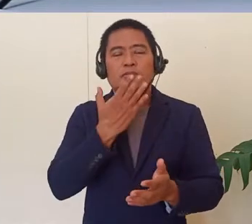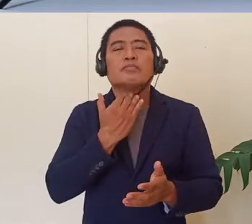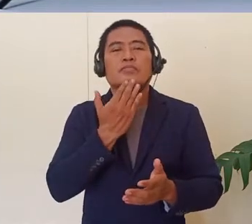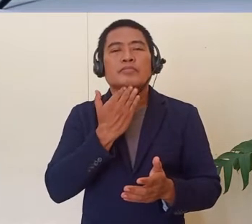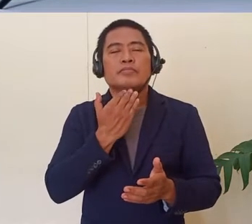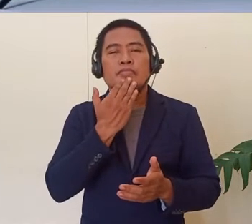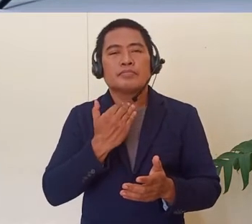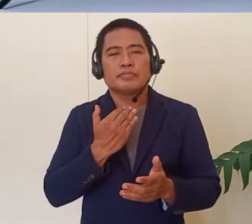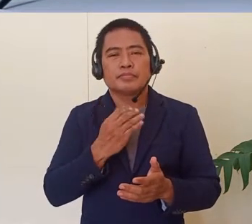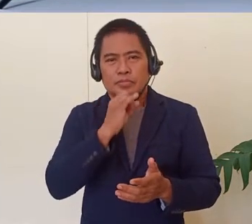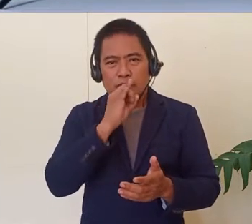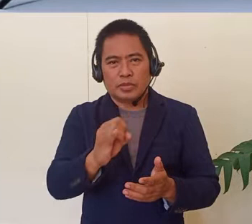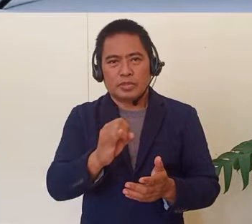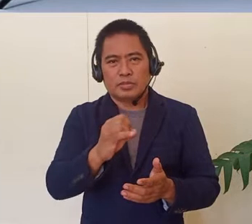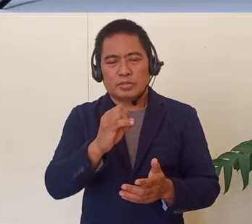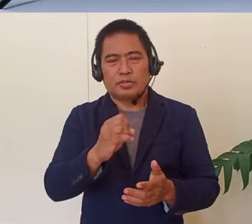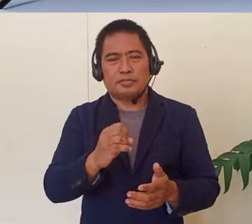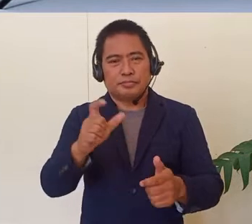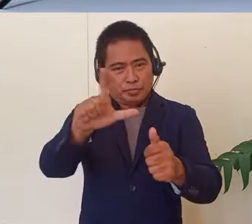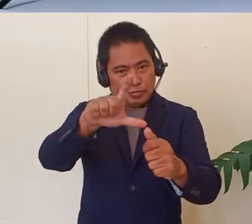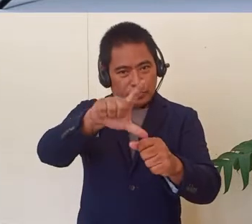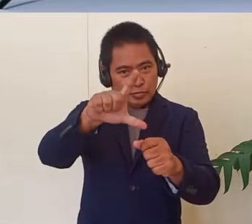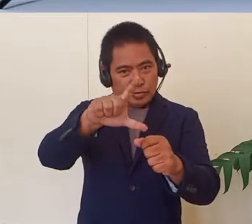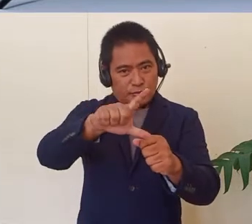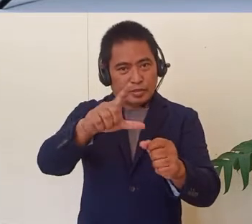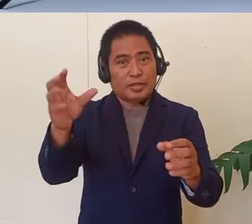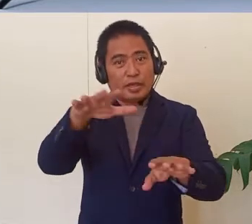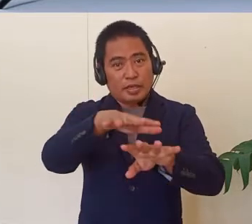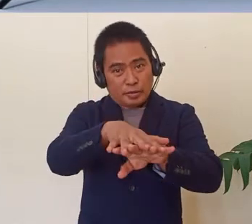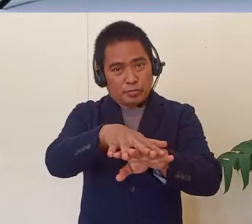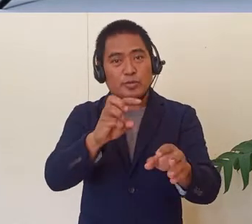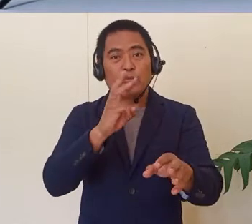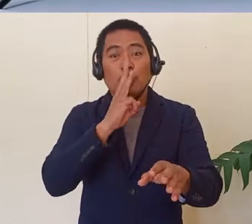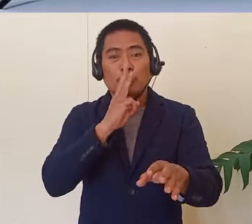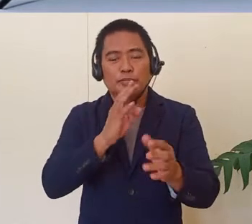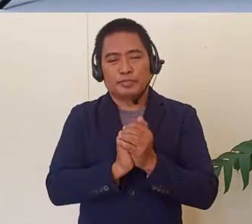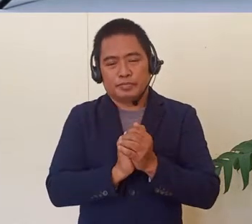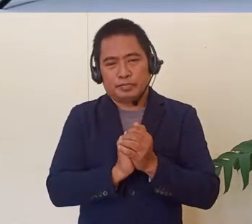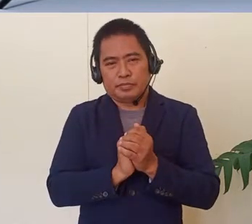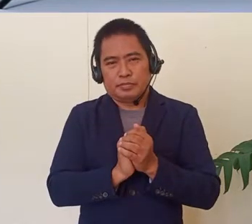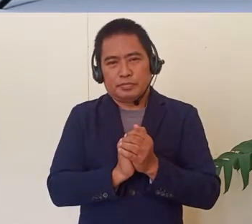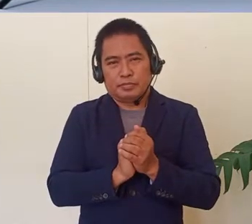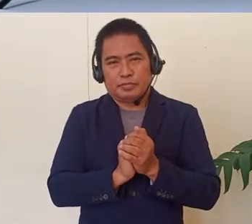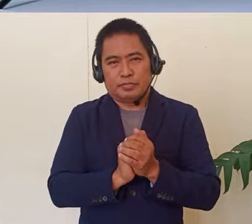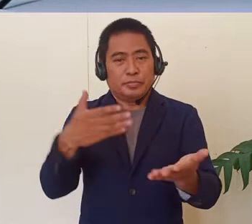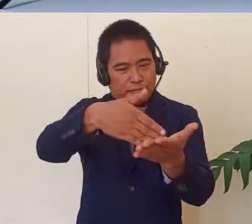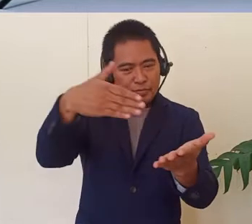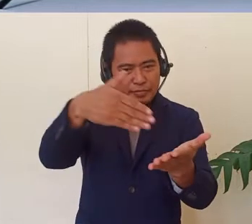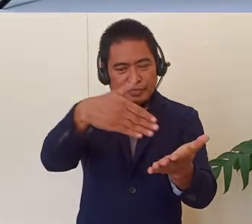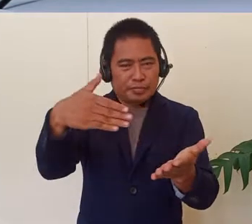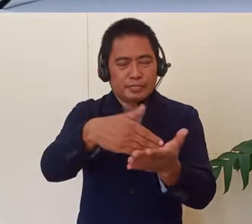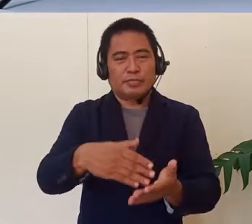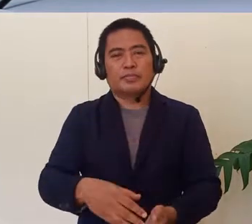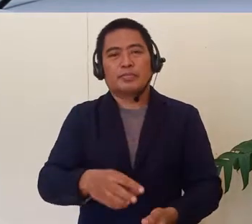in water. I will repeat. A solvent is a component of a solution